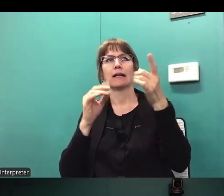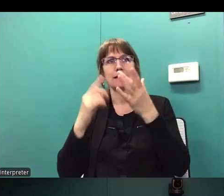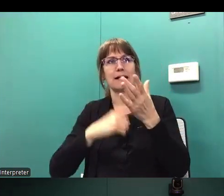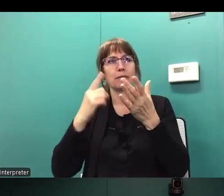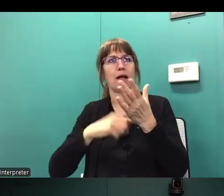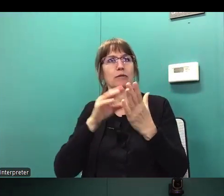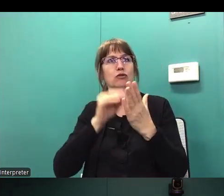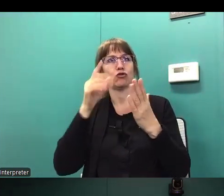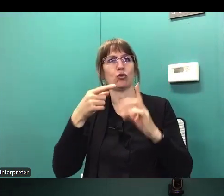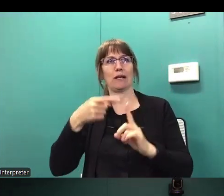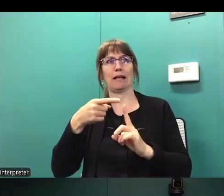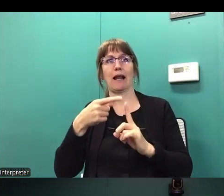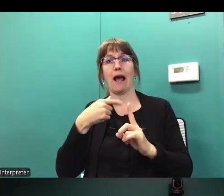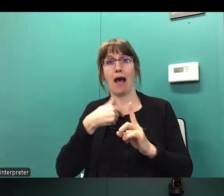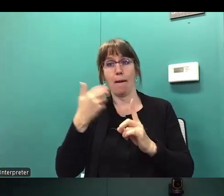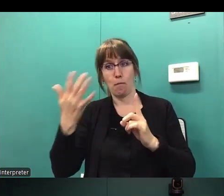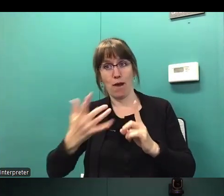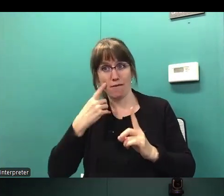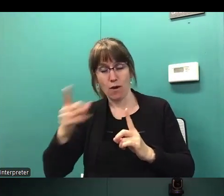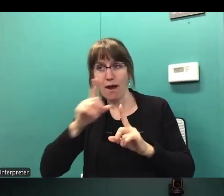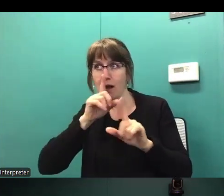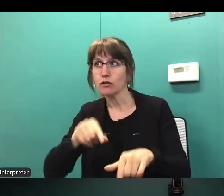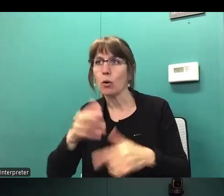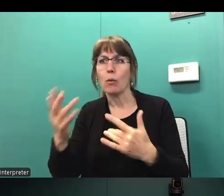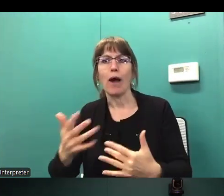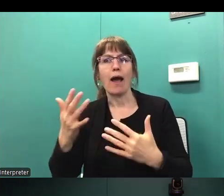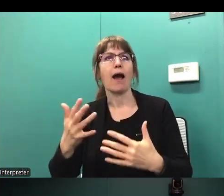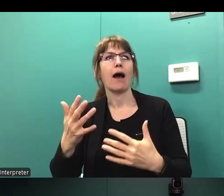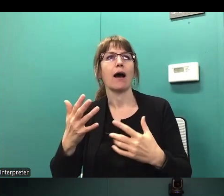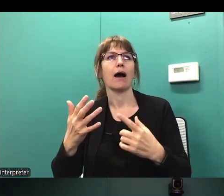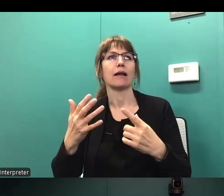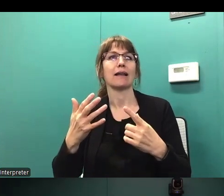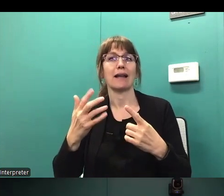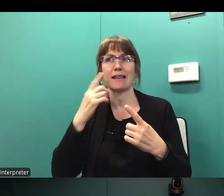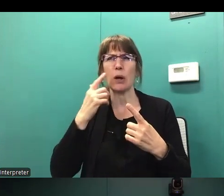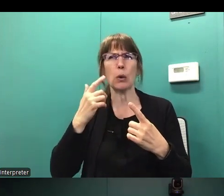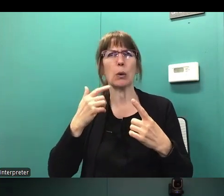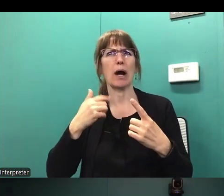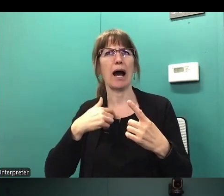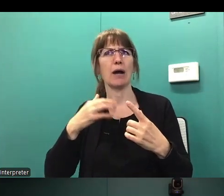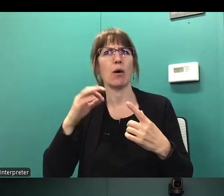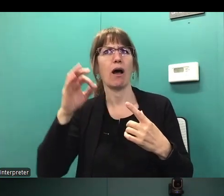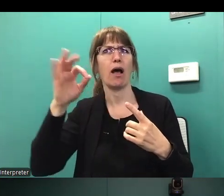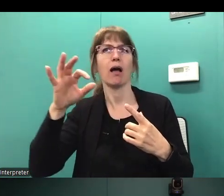I'm like waiting for to answer, I'm like, oh, I think I'm gonna jump in now, but then I like have to remind myself like, okay, I'm gonna count to